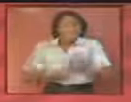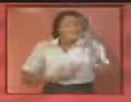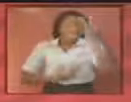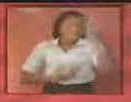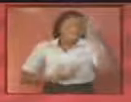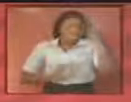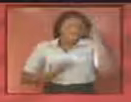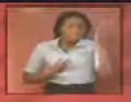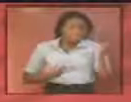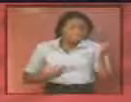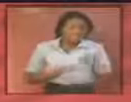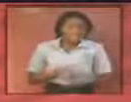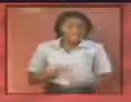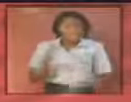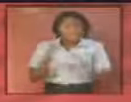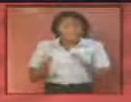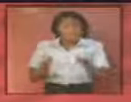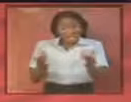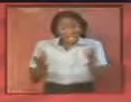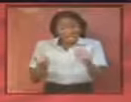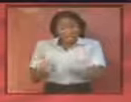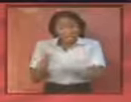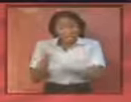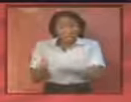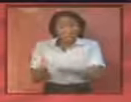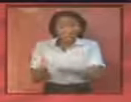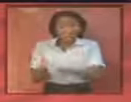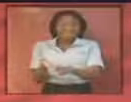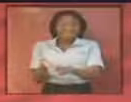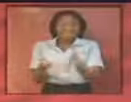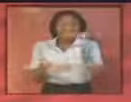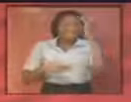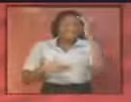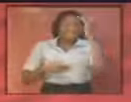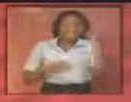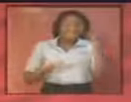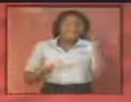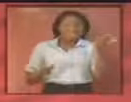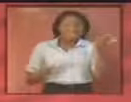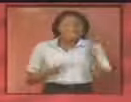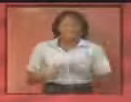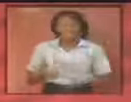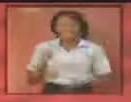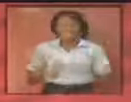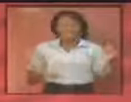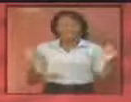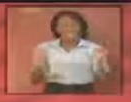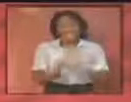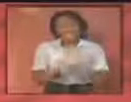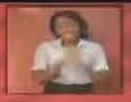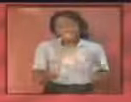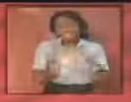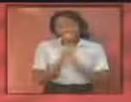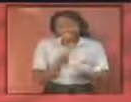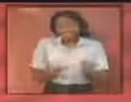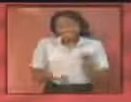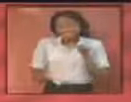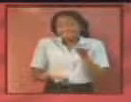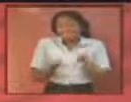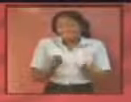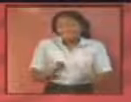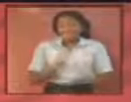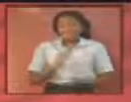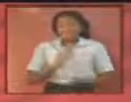are much, much less well prepared to fight. And as a result, they have a much higher chance of ending up with severe disease,